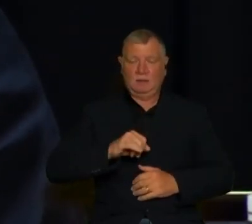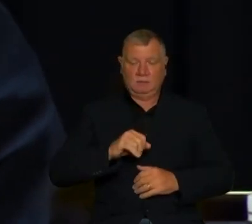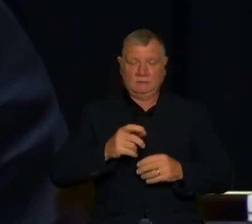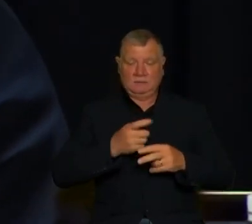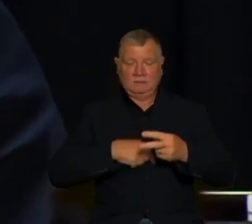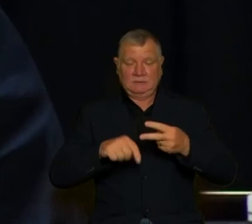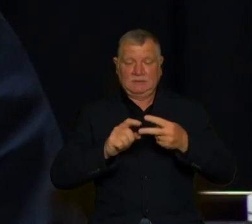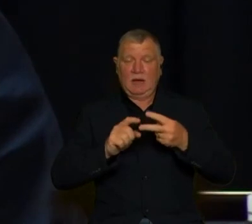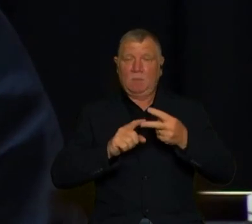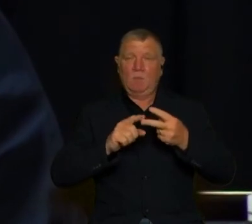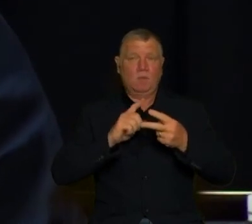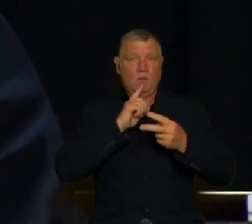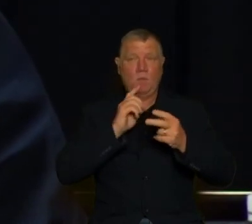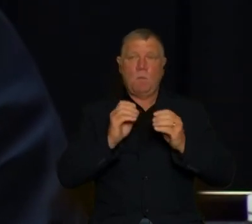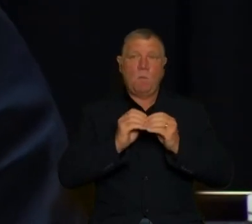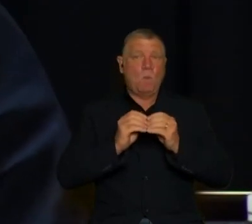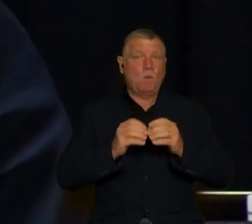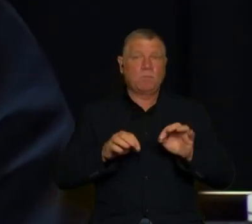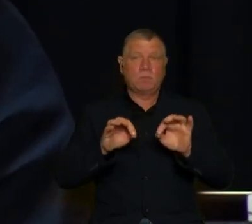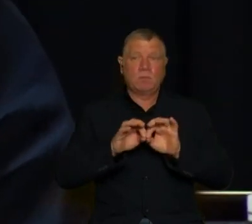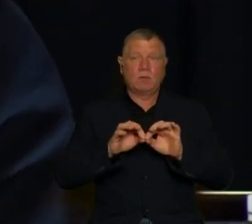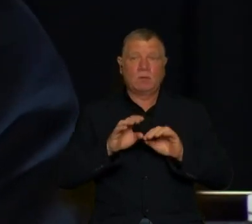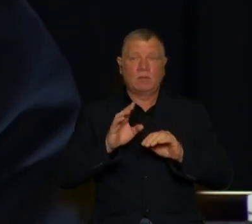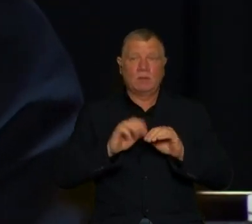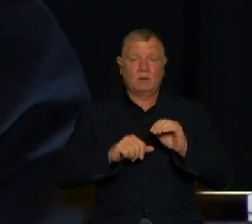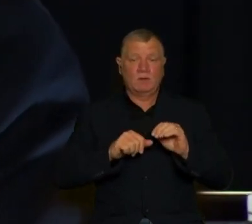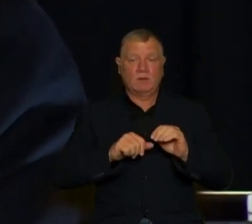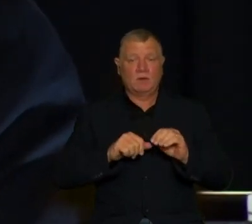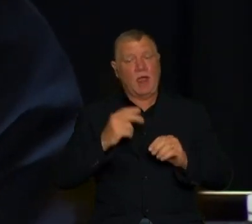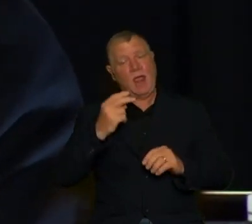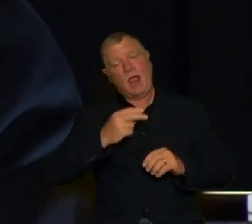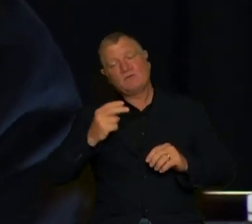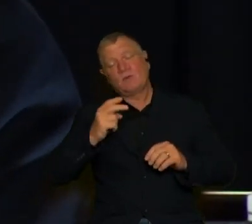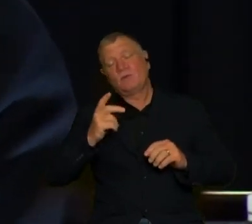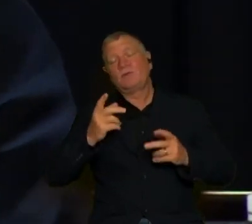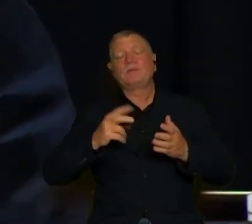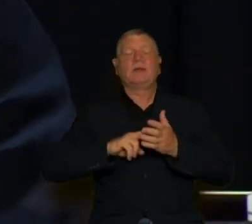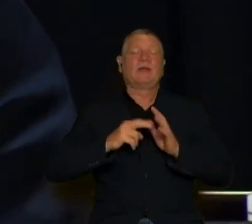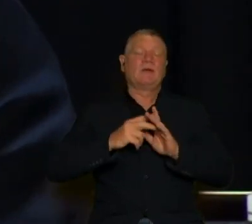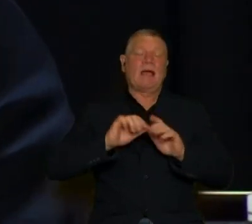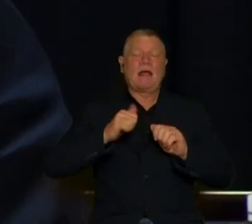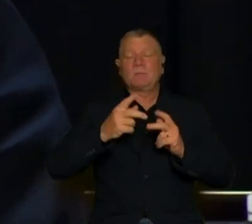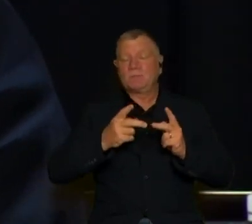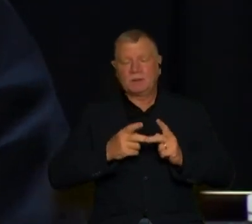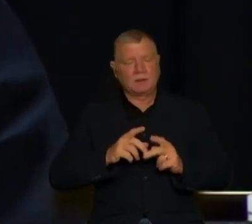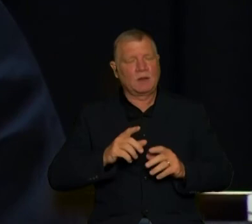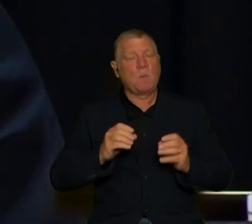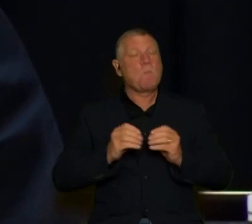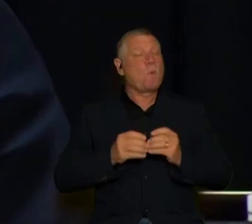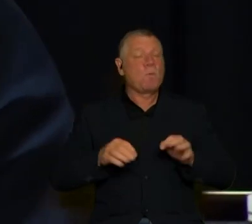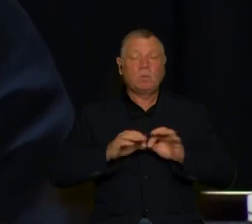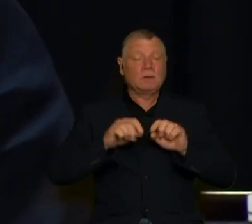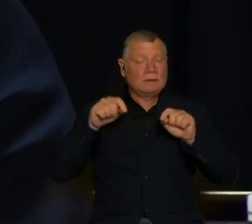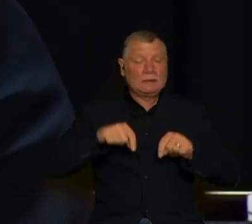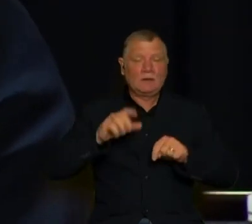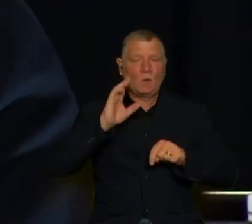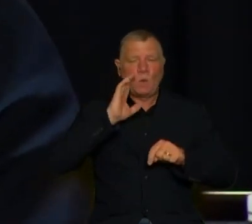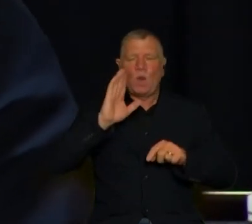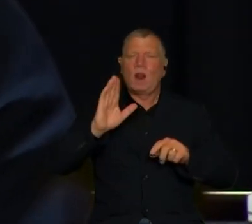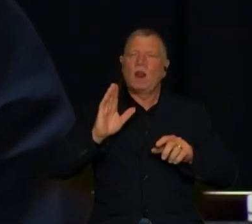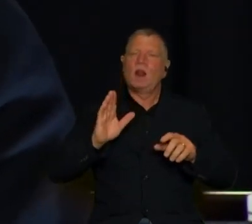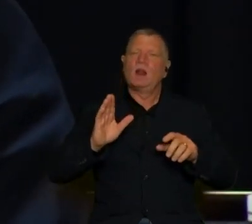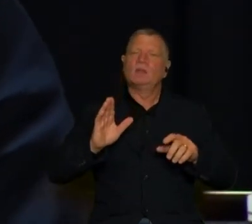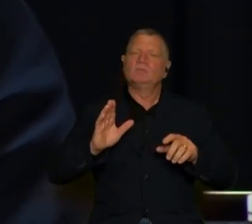second point is, more importantly than its historical significance elsewhere, is that it is going to